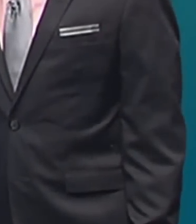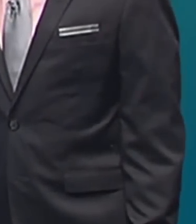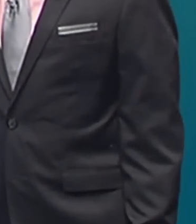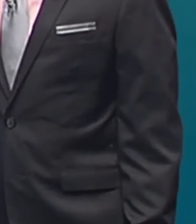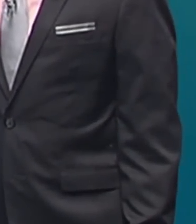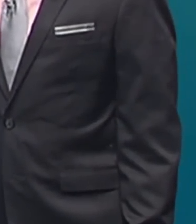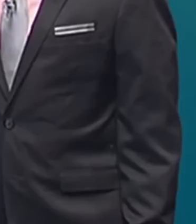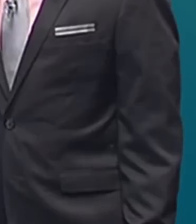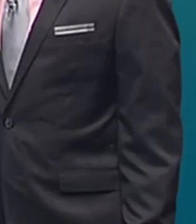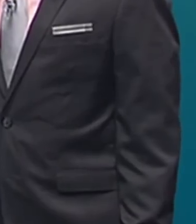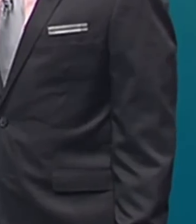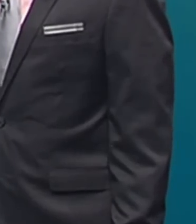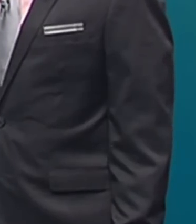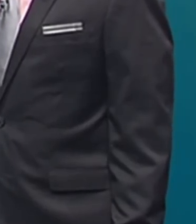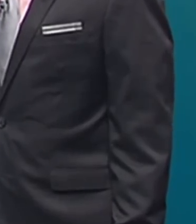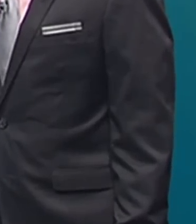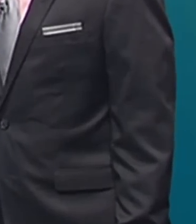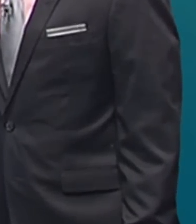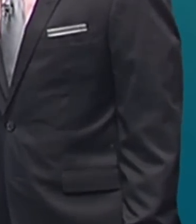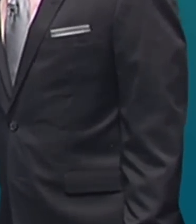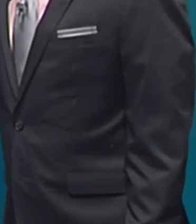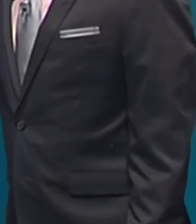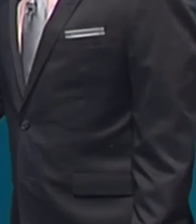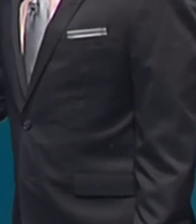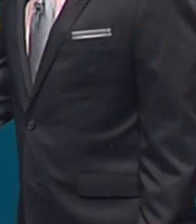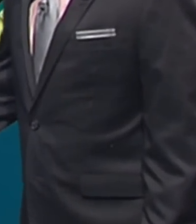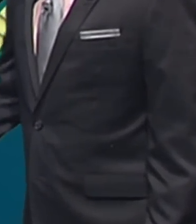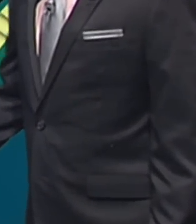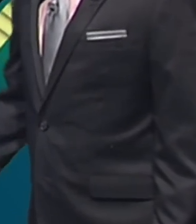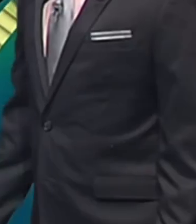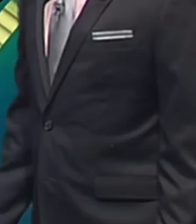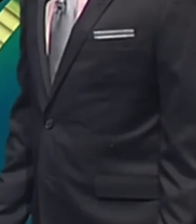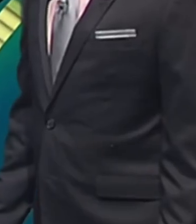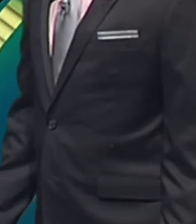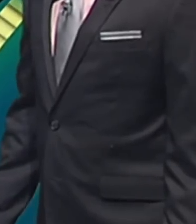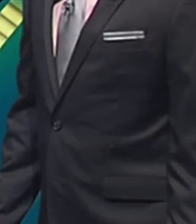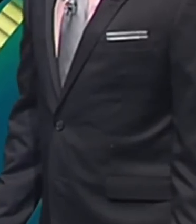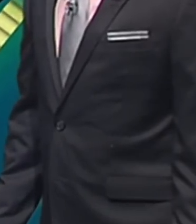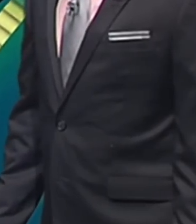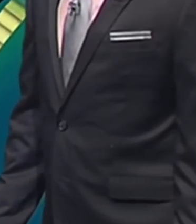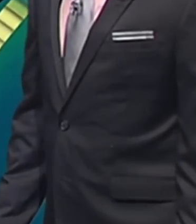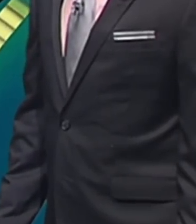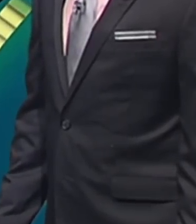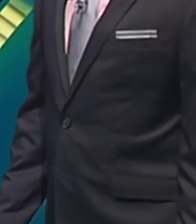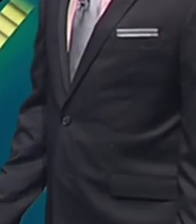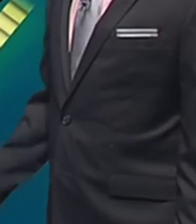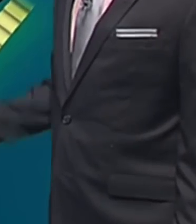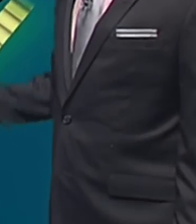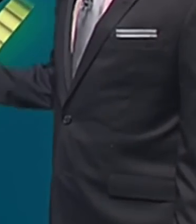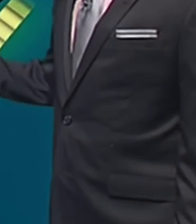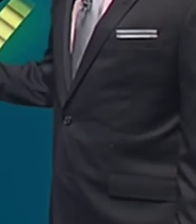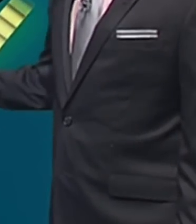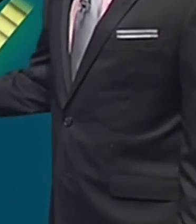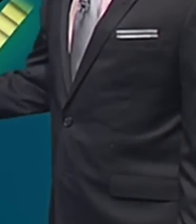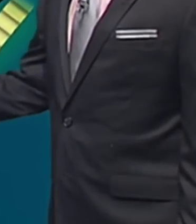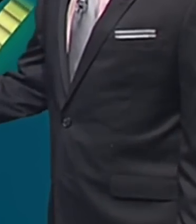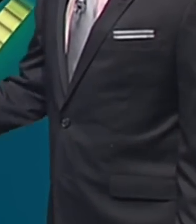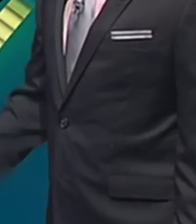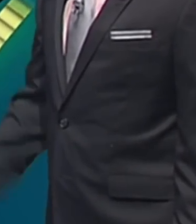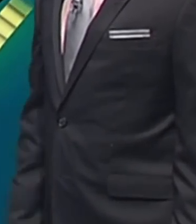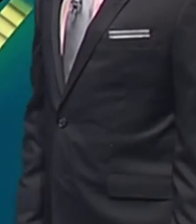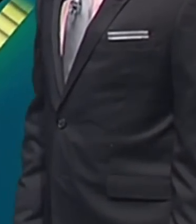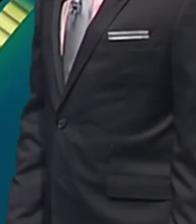gabotse gore a re tlhokomeleng re ka ba le lewatle le le tlhafilego ka dikalong tšeo di lego ka kapa o fitlhabela ka borwa bodikela ba kapa re sana le moya montši o tla